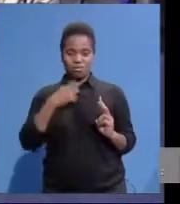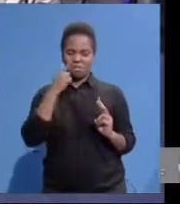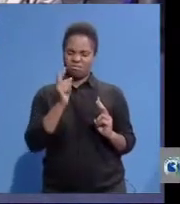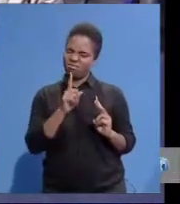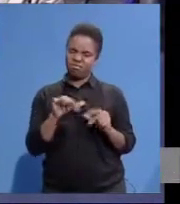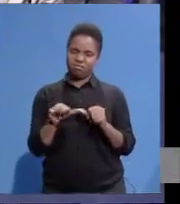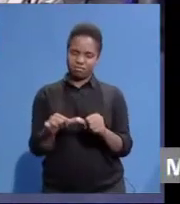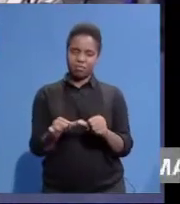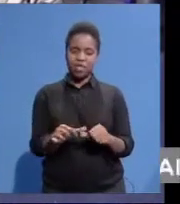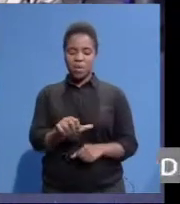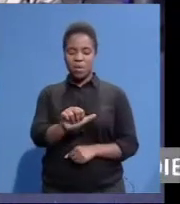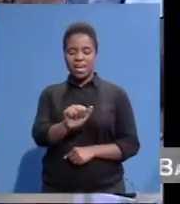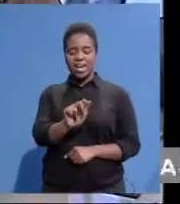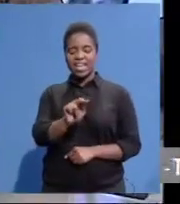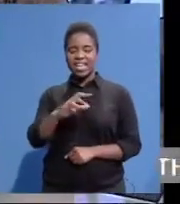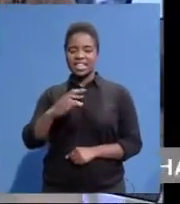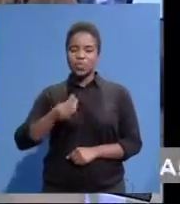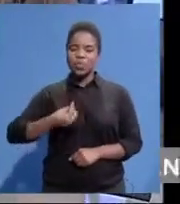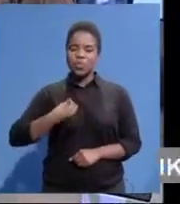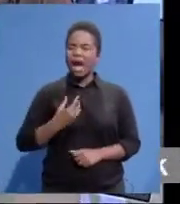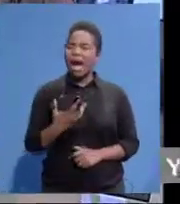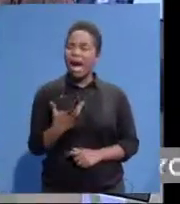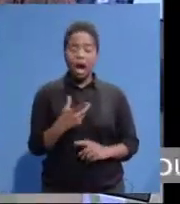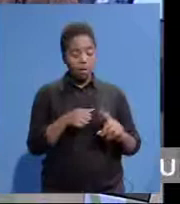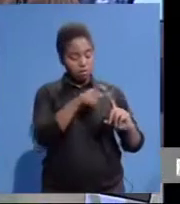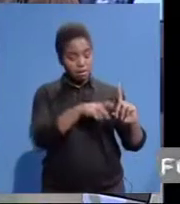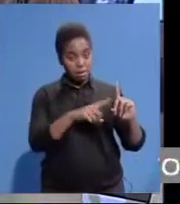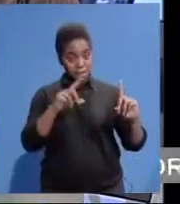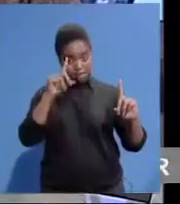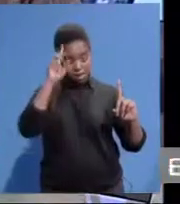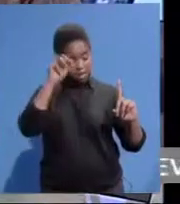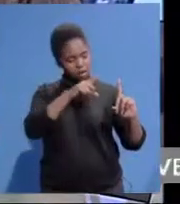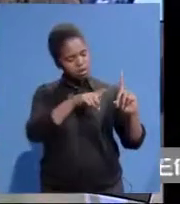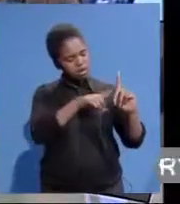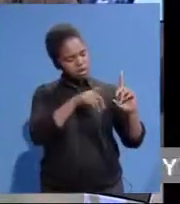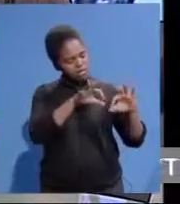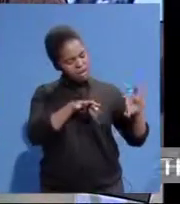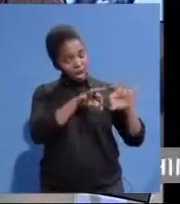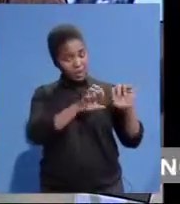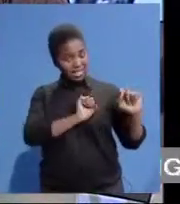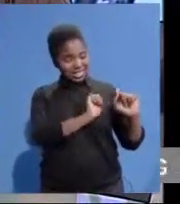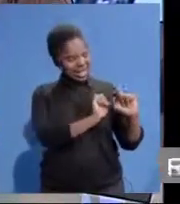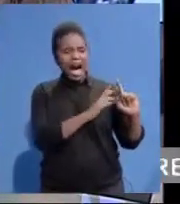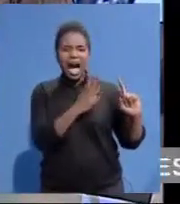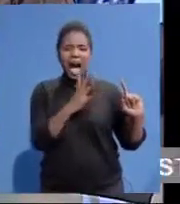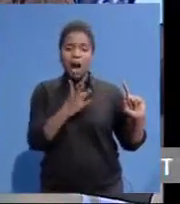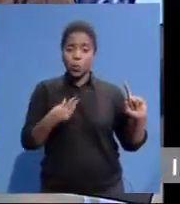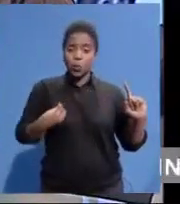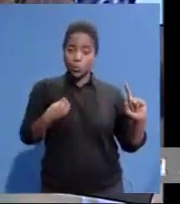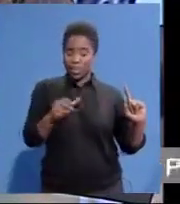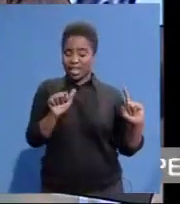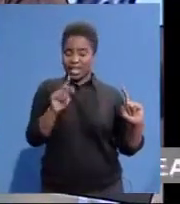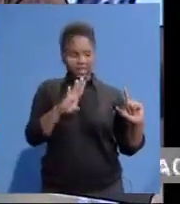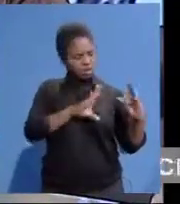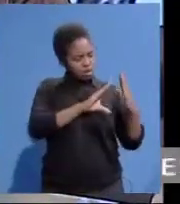ANC Youth League, how do we take his legacy forward? What lessons and core values that him and that collective had set up are